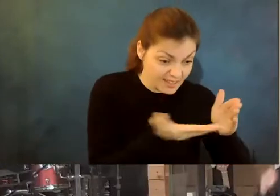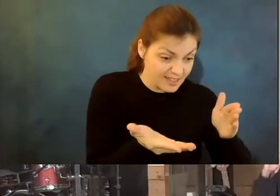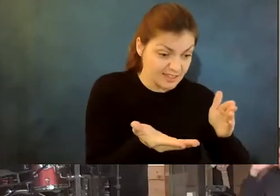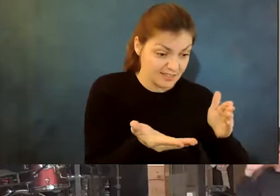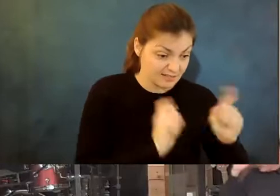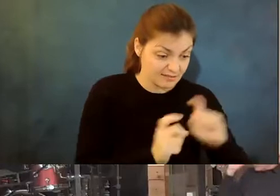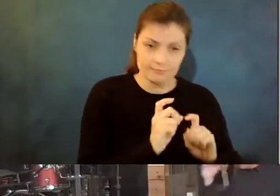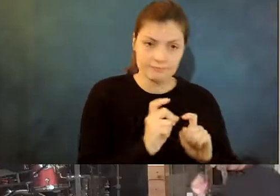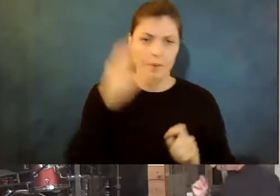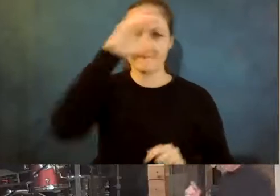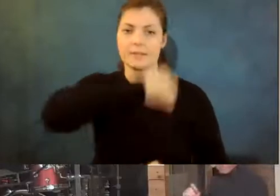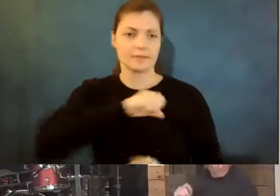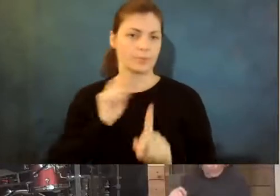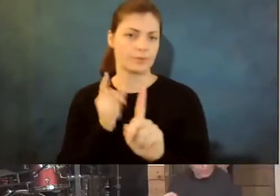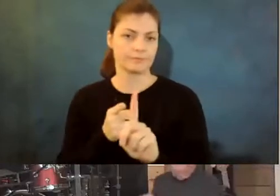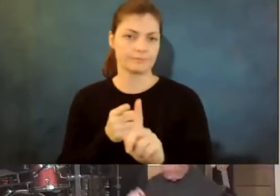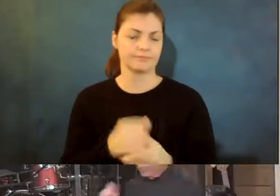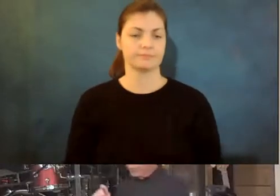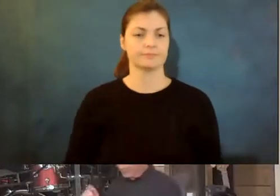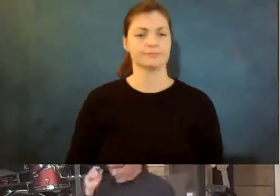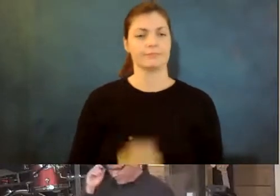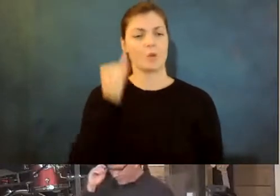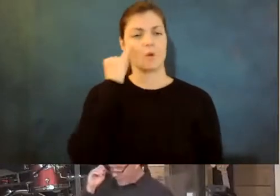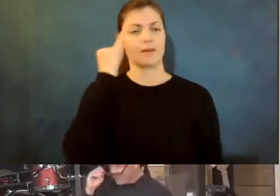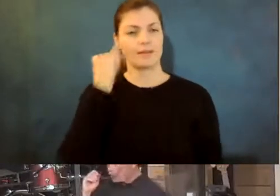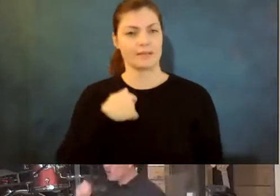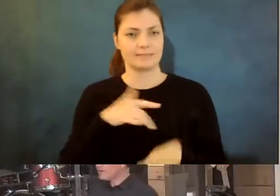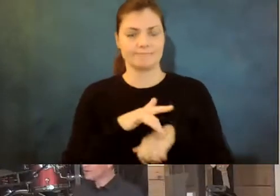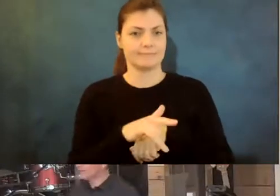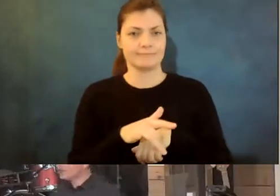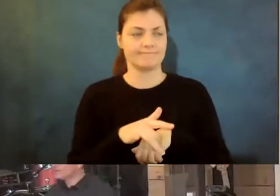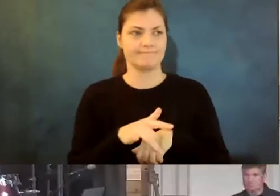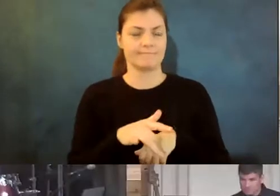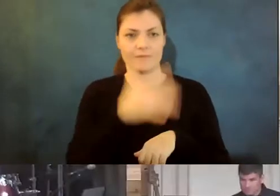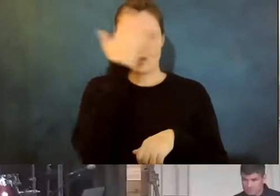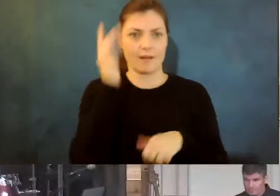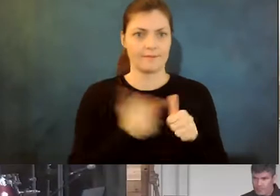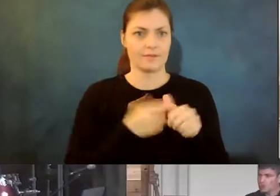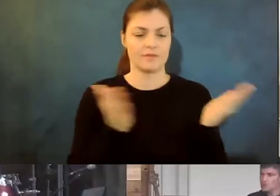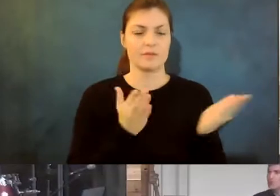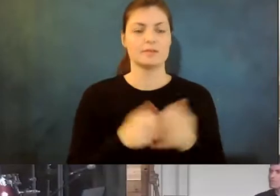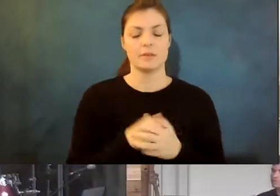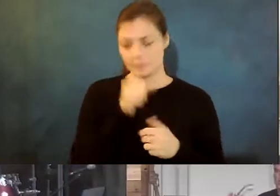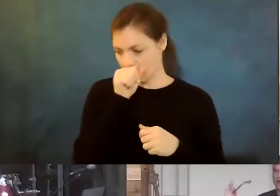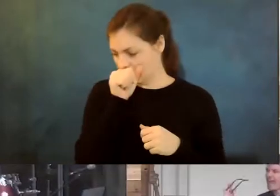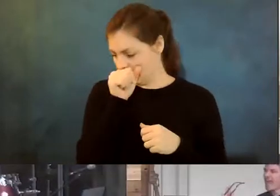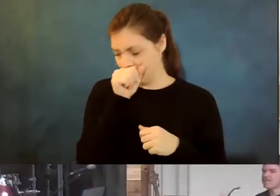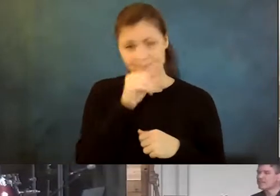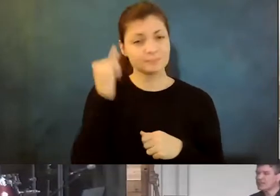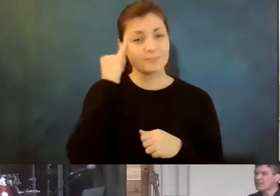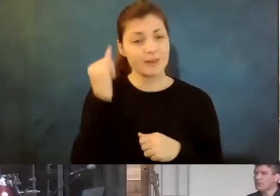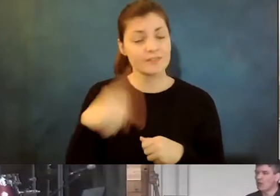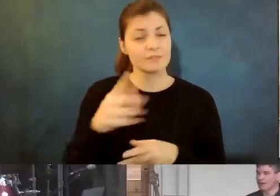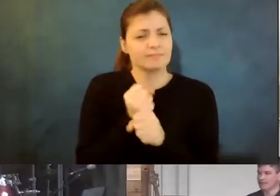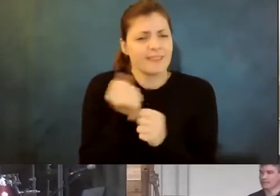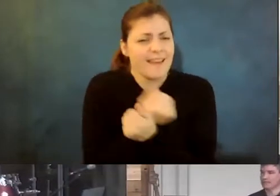What if, I wrote this down in my notes, and I didn't want to skip it. I skipped it in the first service. What if you got